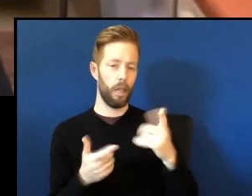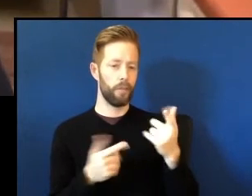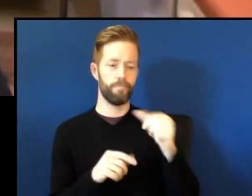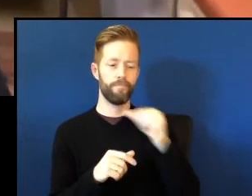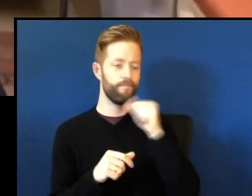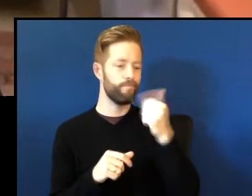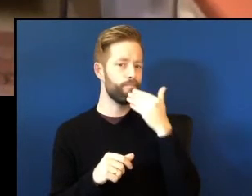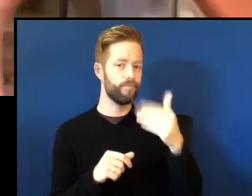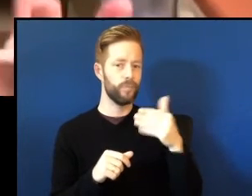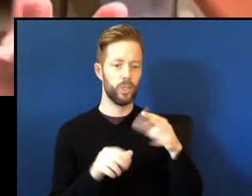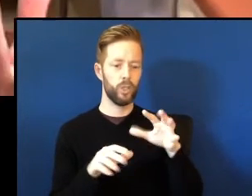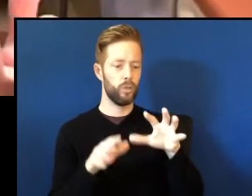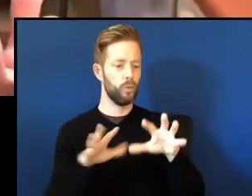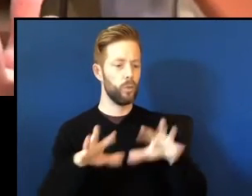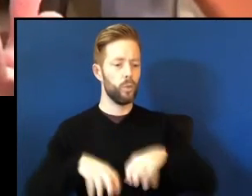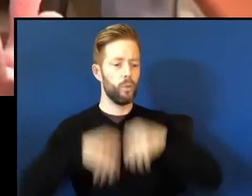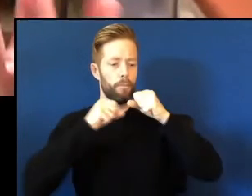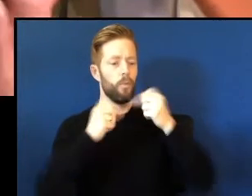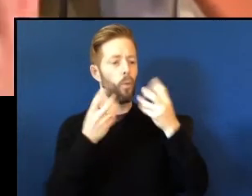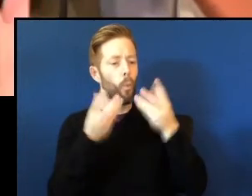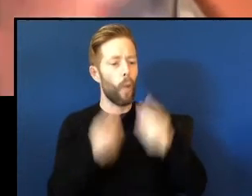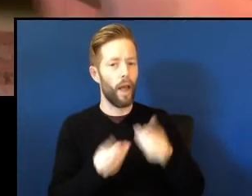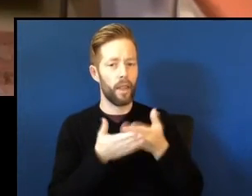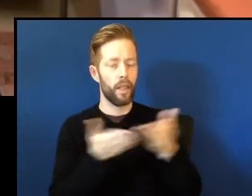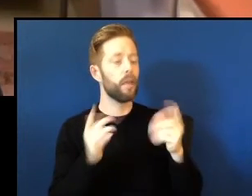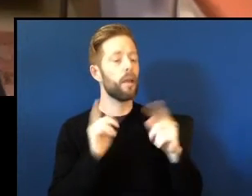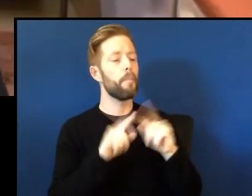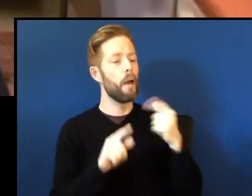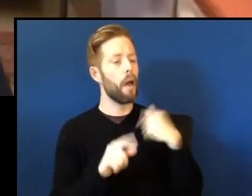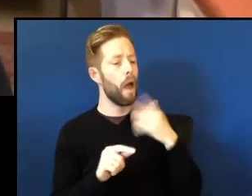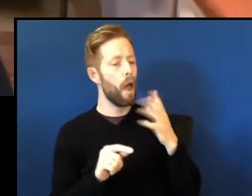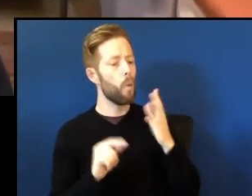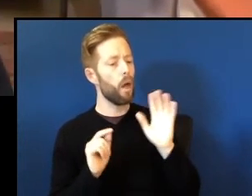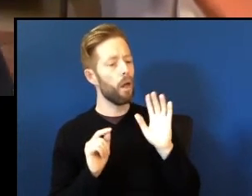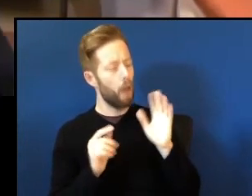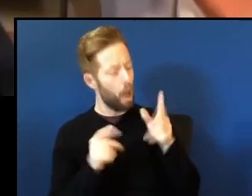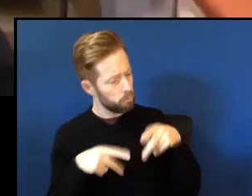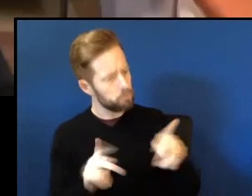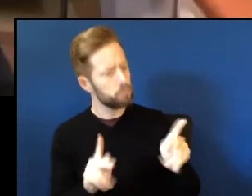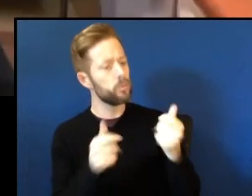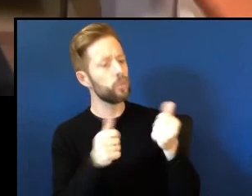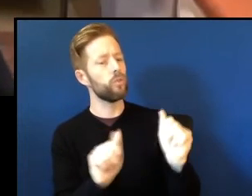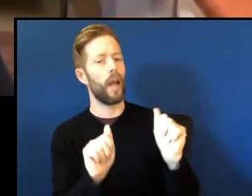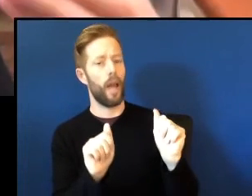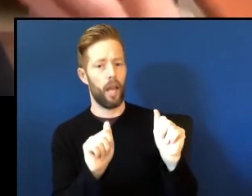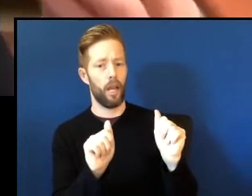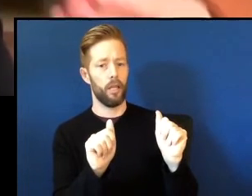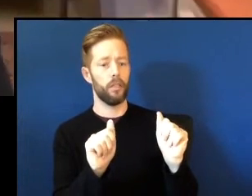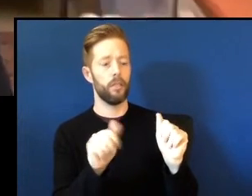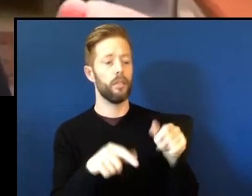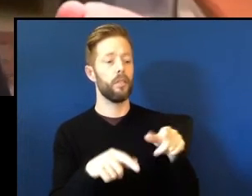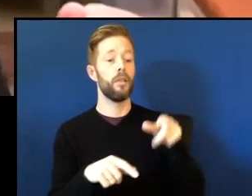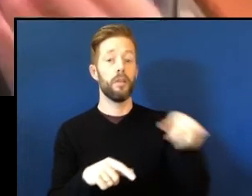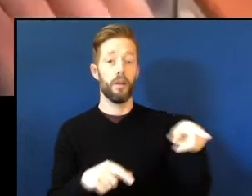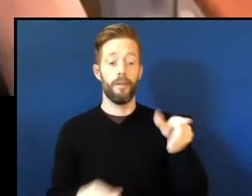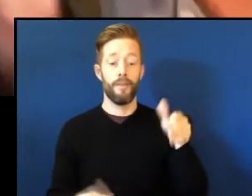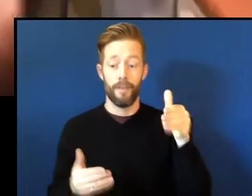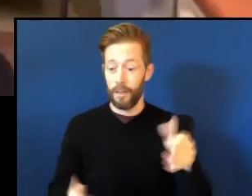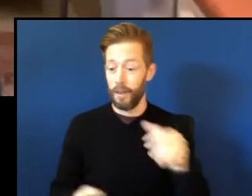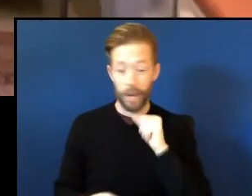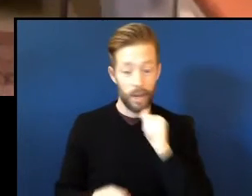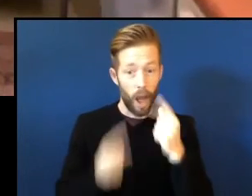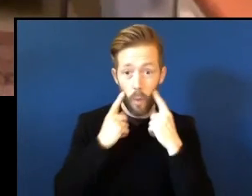good absorption, that particular material, but I let them try it anyway. Now here's this opportunity. When it doesn't work, what's